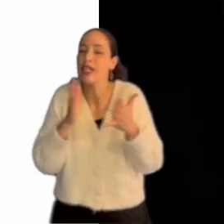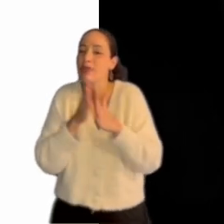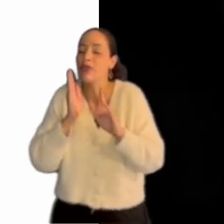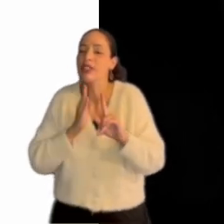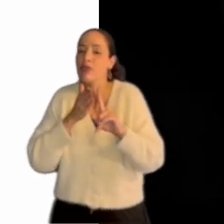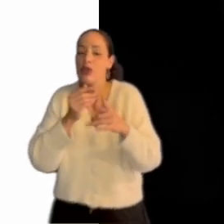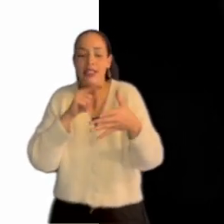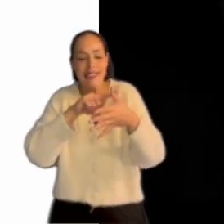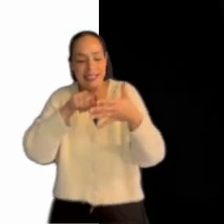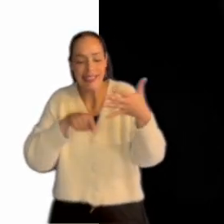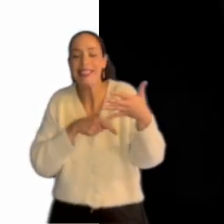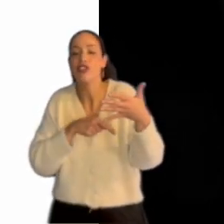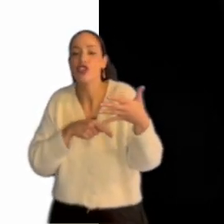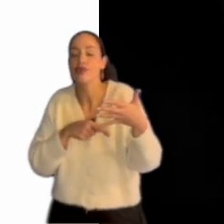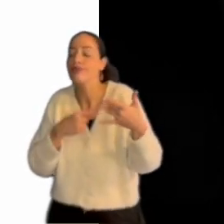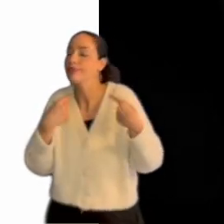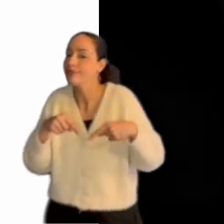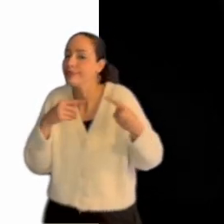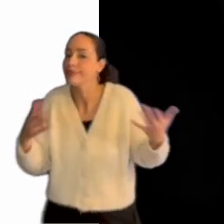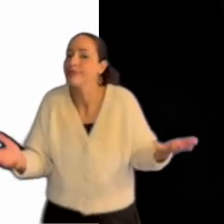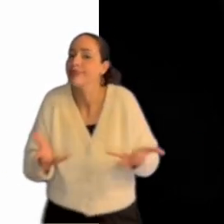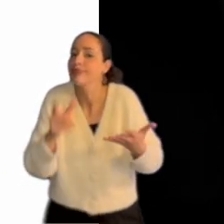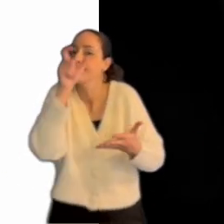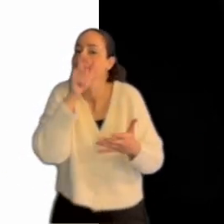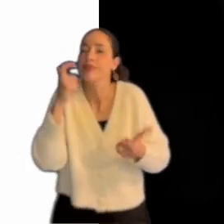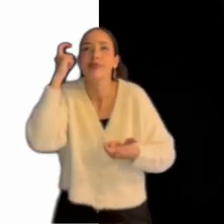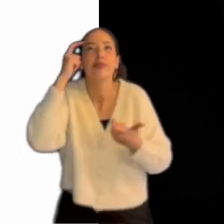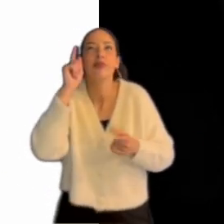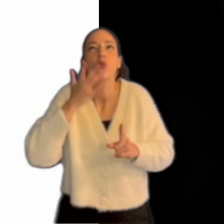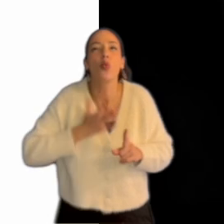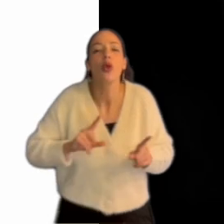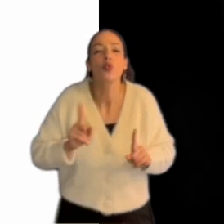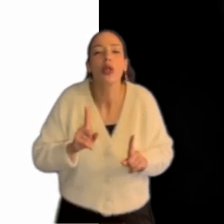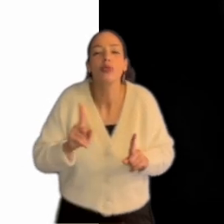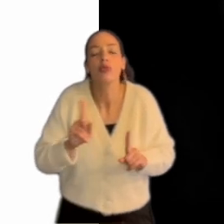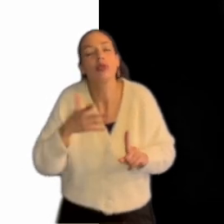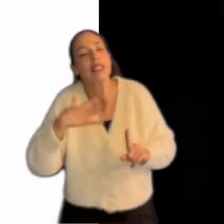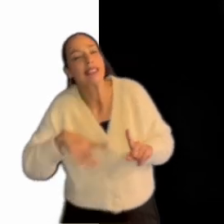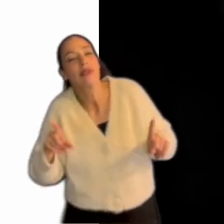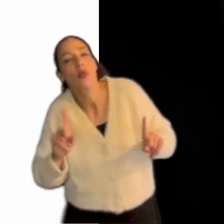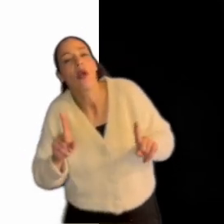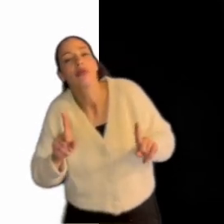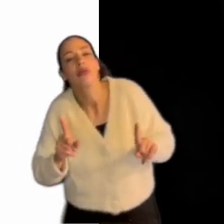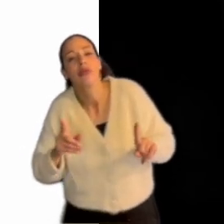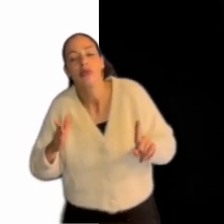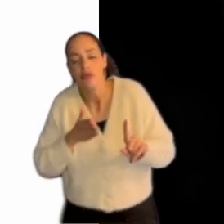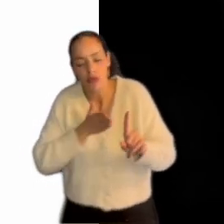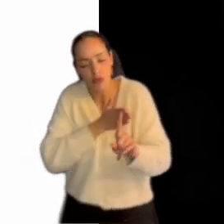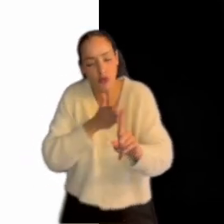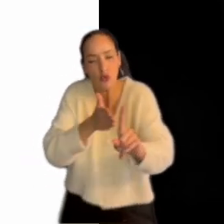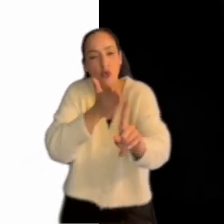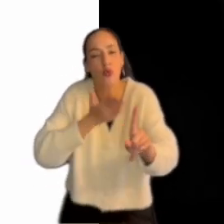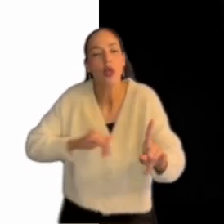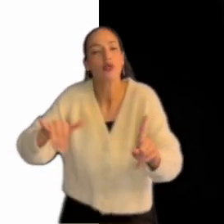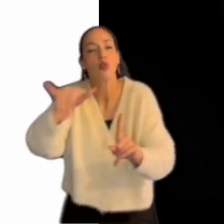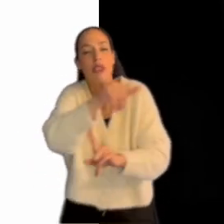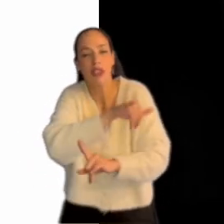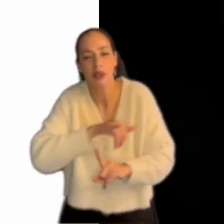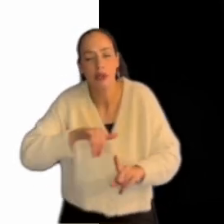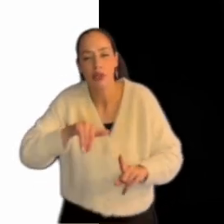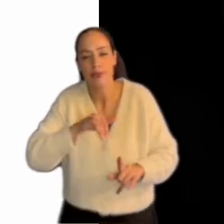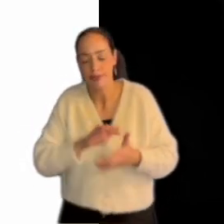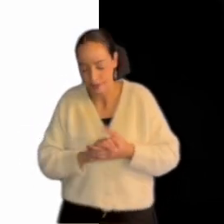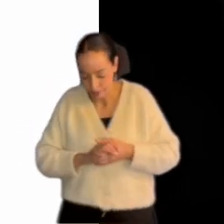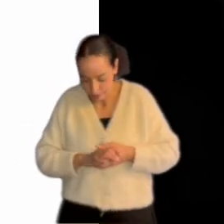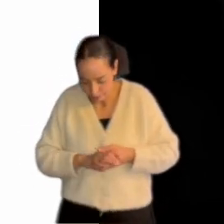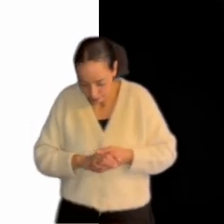there. After all, as Judith Lewis Herman writes, the first principle of recovery is empowerment of the survivor. She